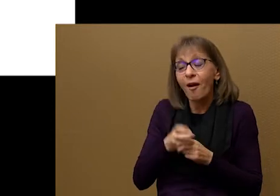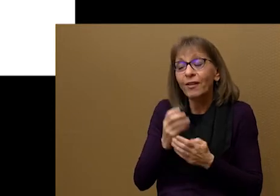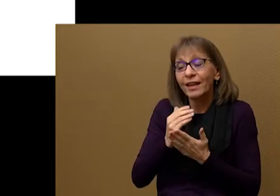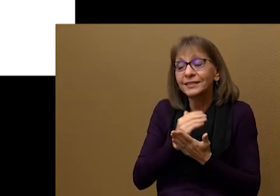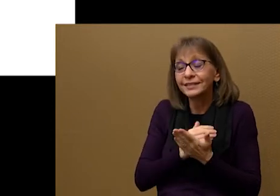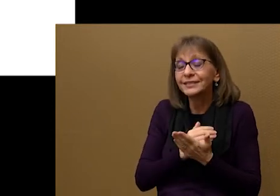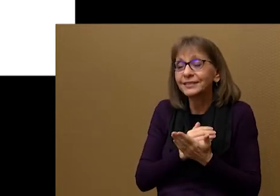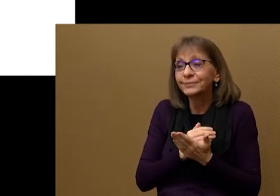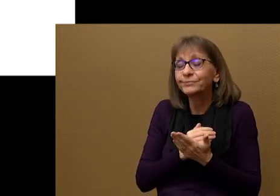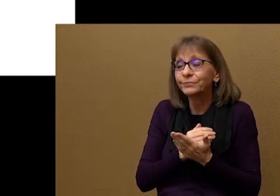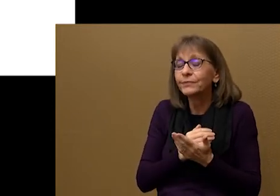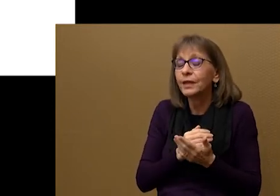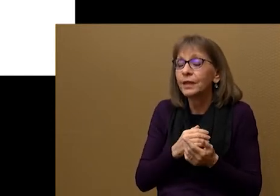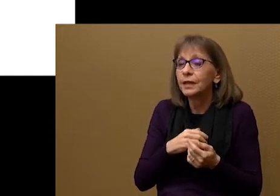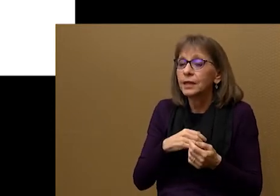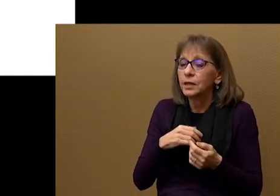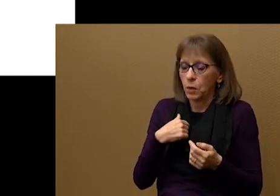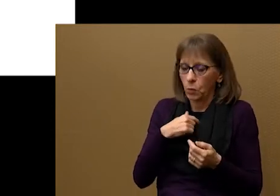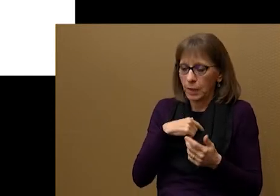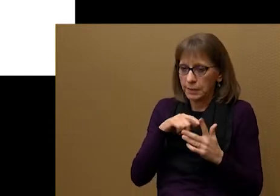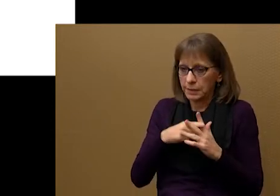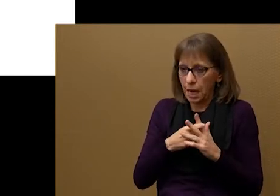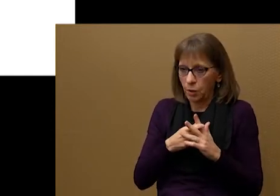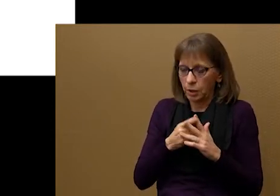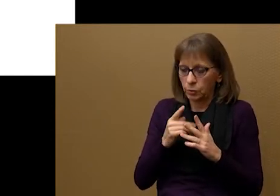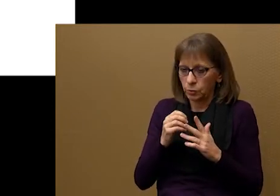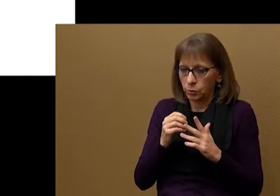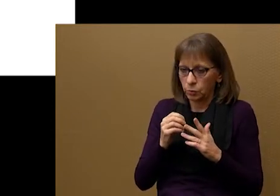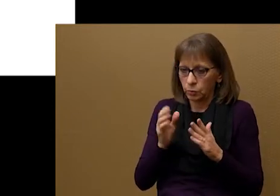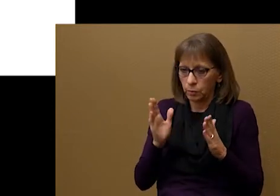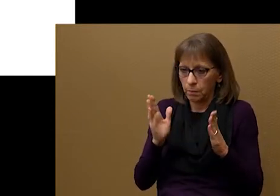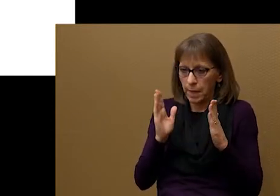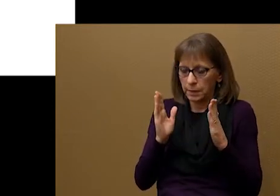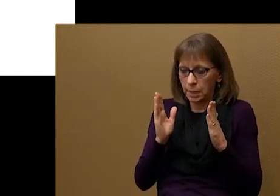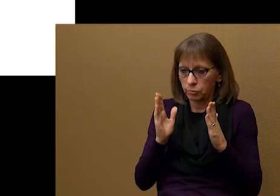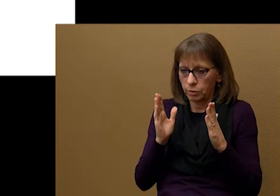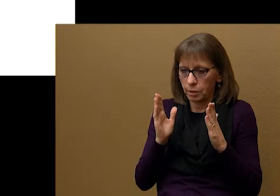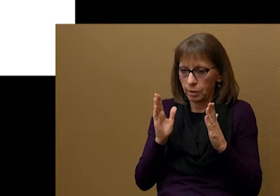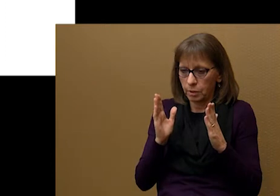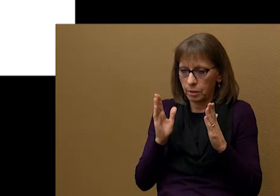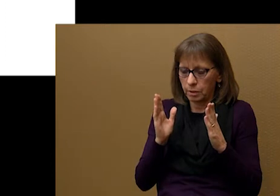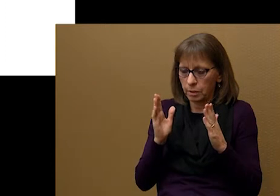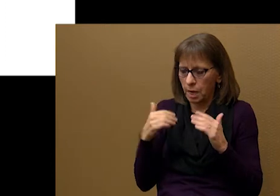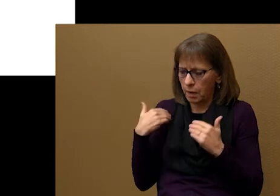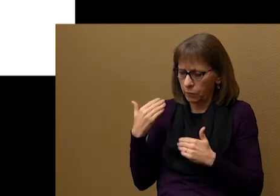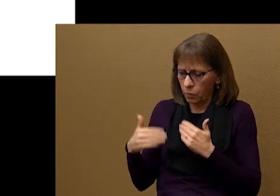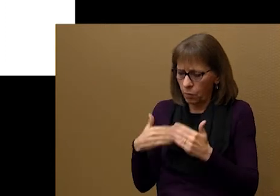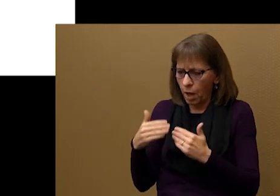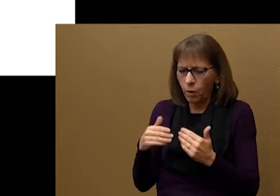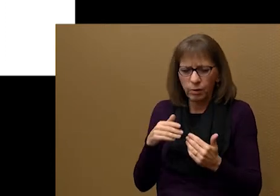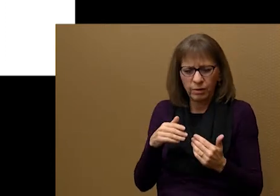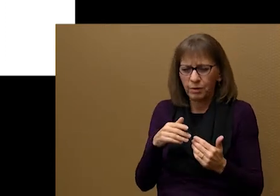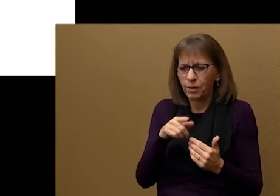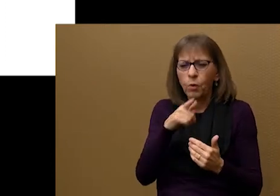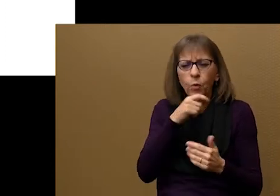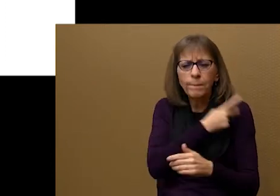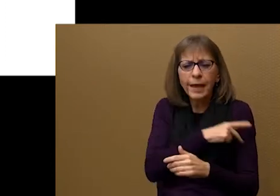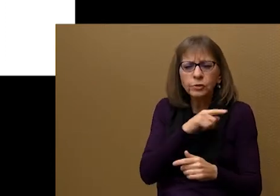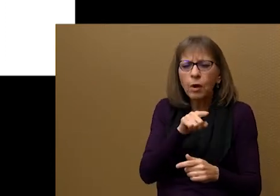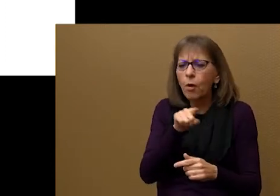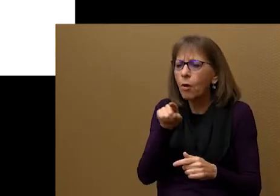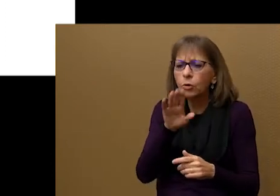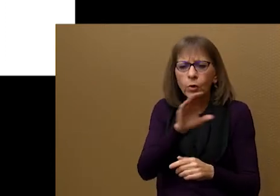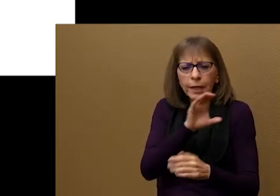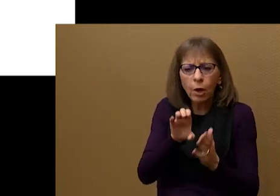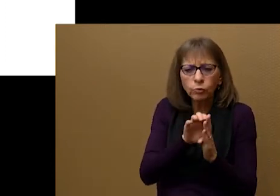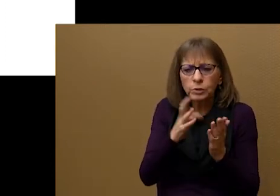harder lessons. We started to pay much more attention after a while to who our patients